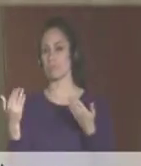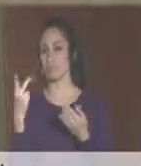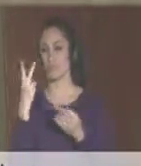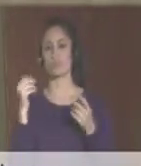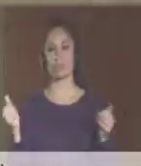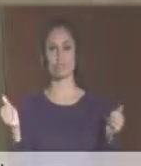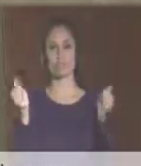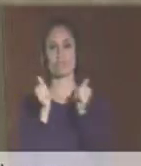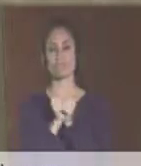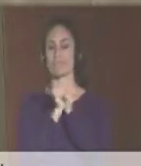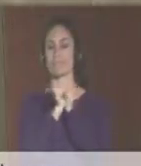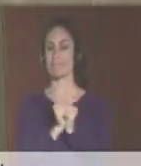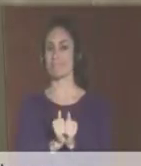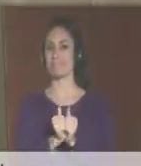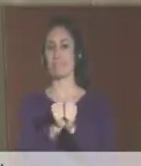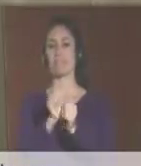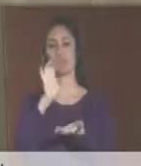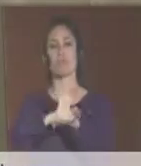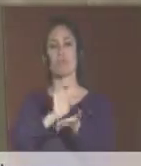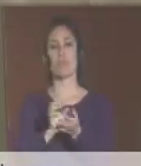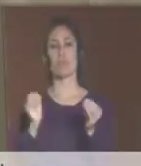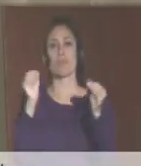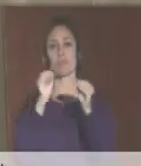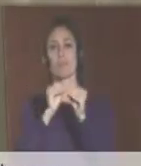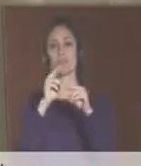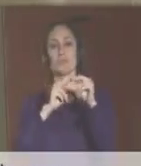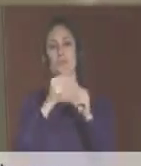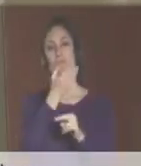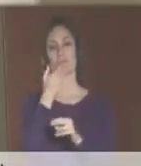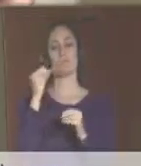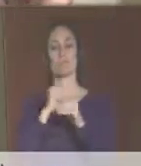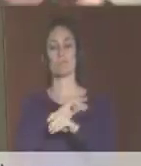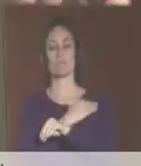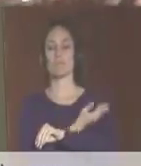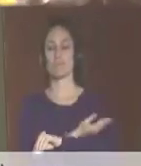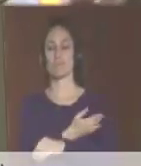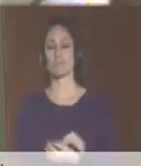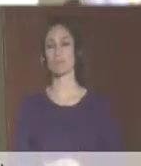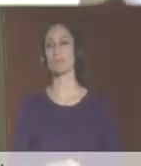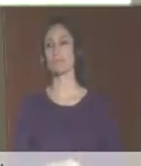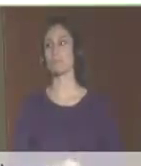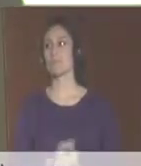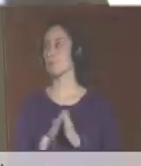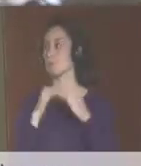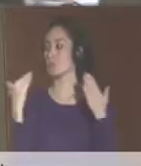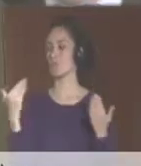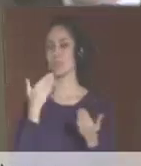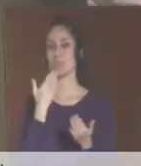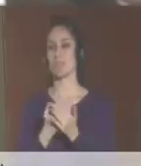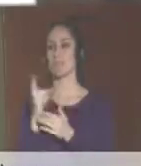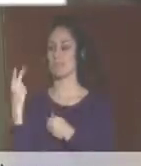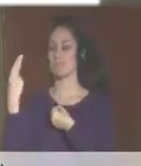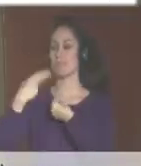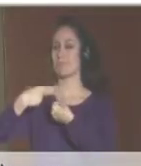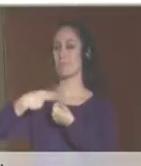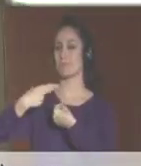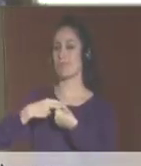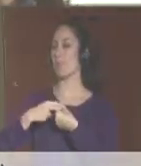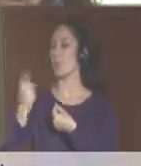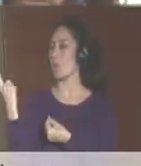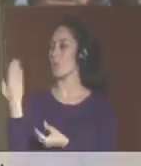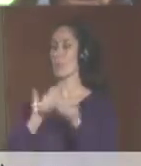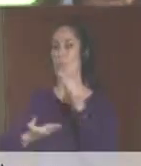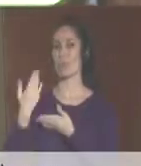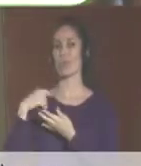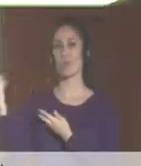building more resilient cities. Very well. Thank you very much to the members of the panels for their participation.